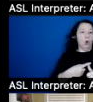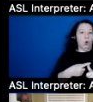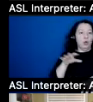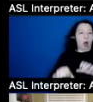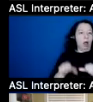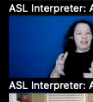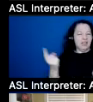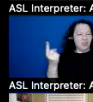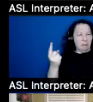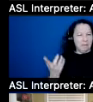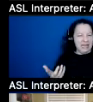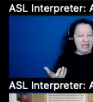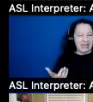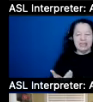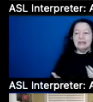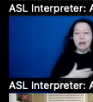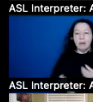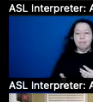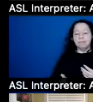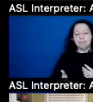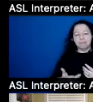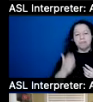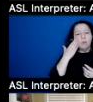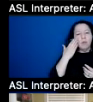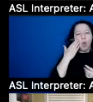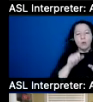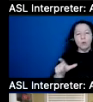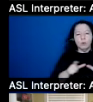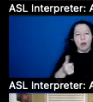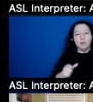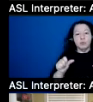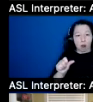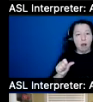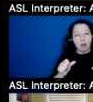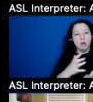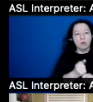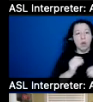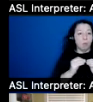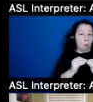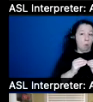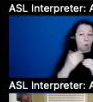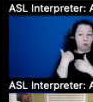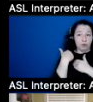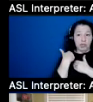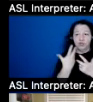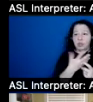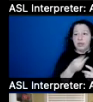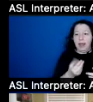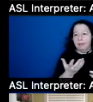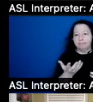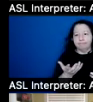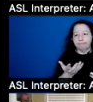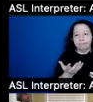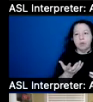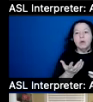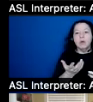something. But I do know that the tribe is trying to get more jurisdiction and building